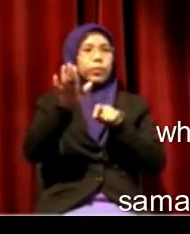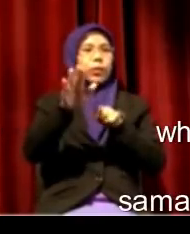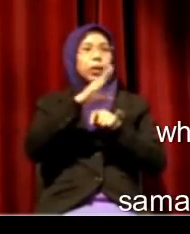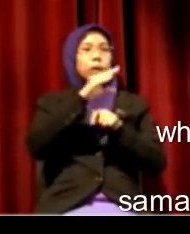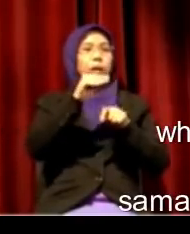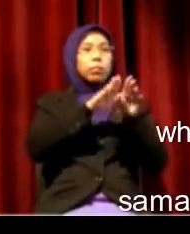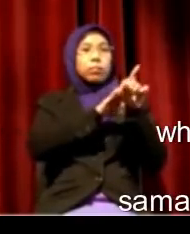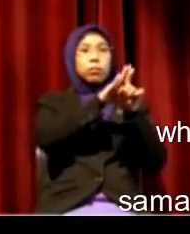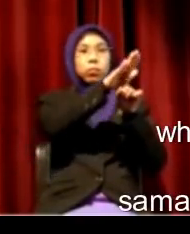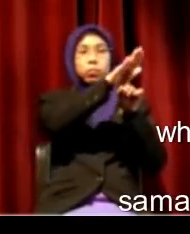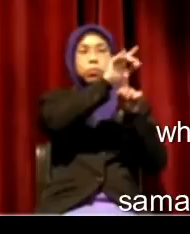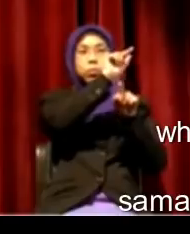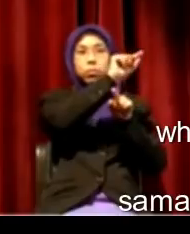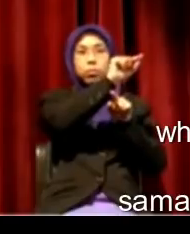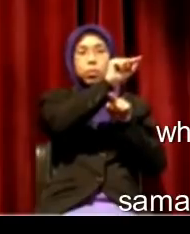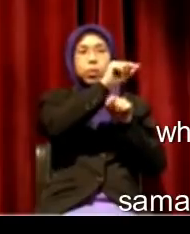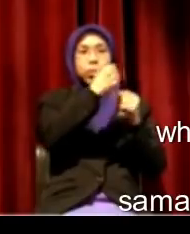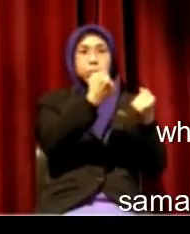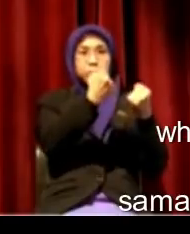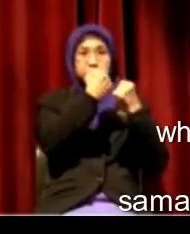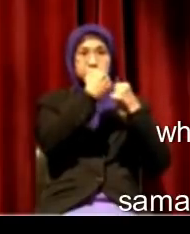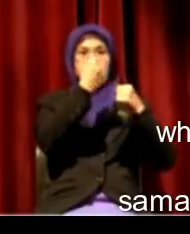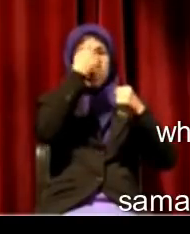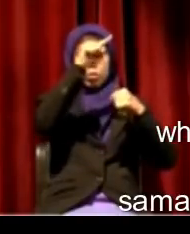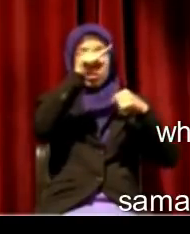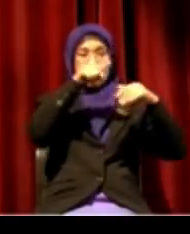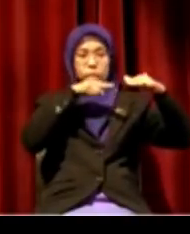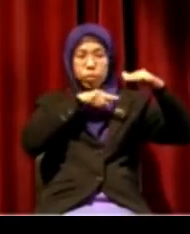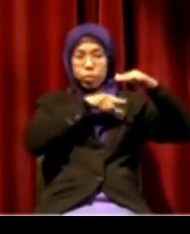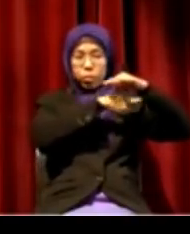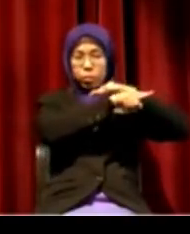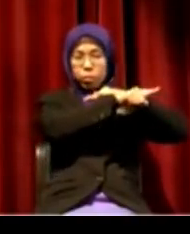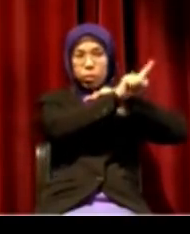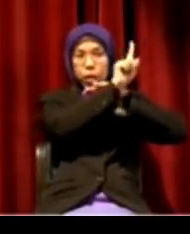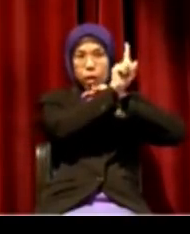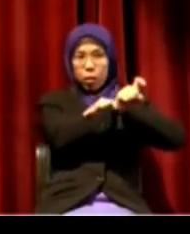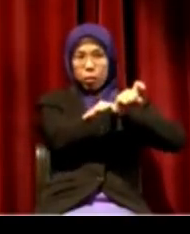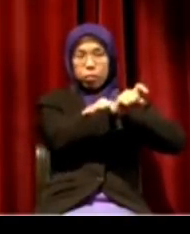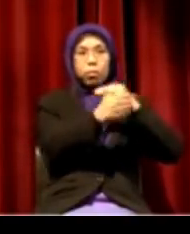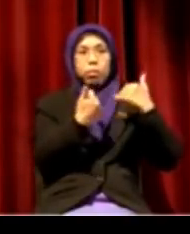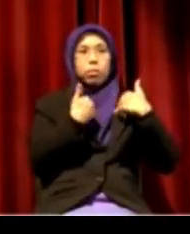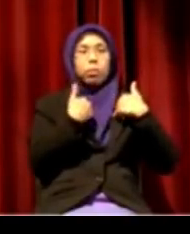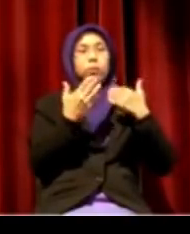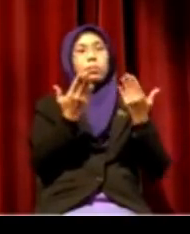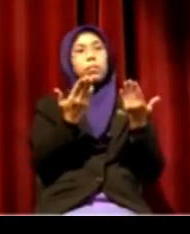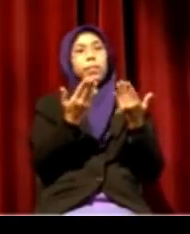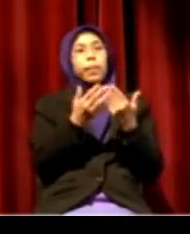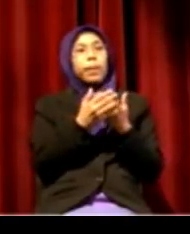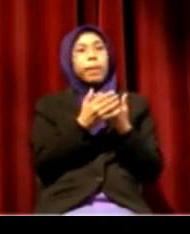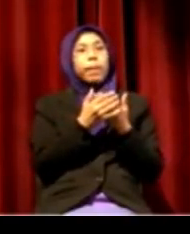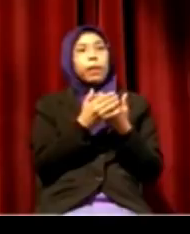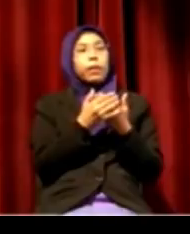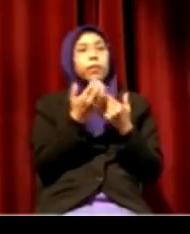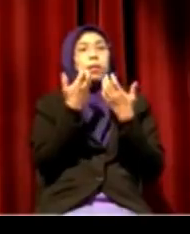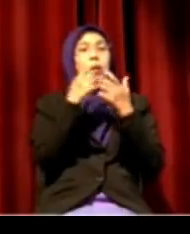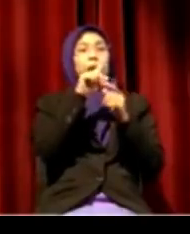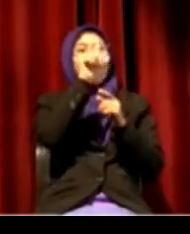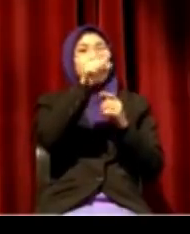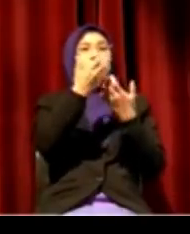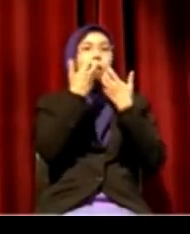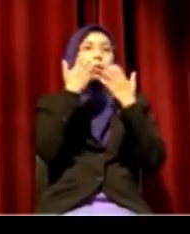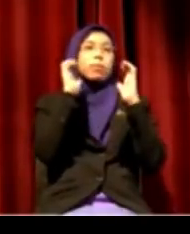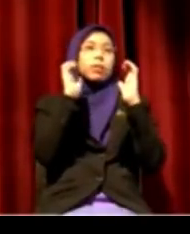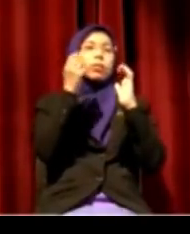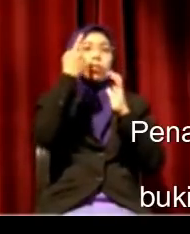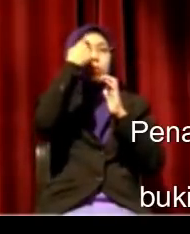Hill, whether it is strong enough for a tunnel to go through. I think our experts